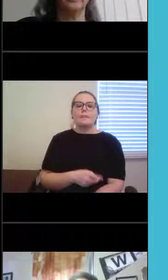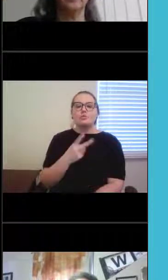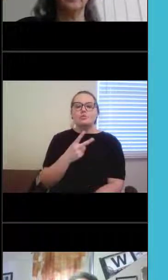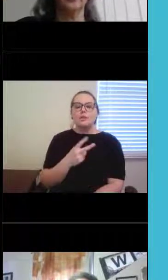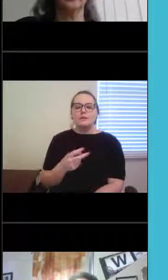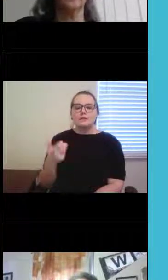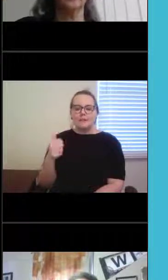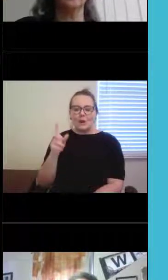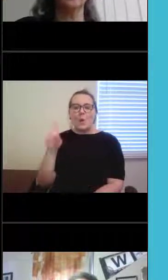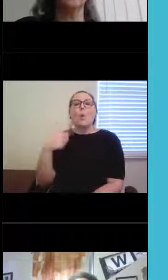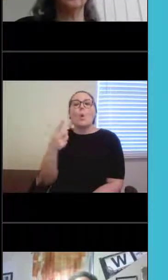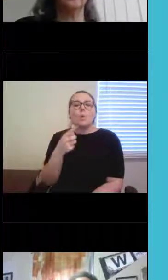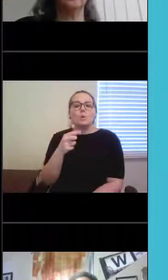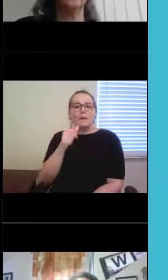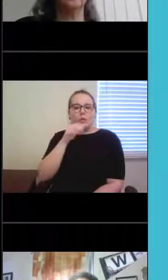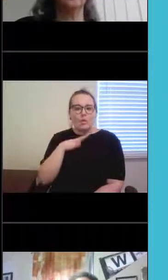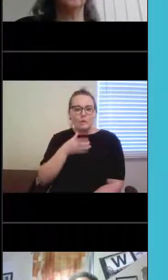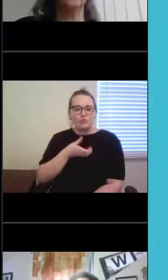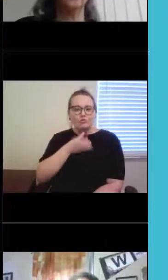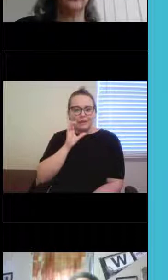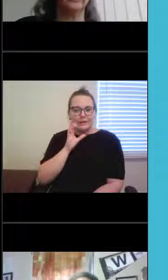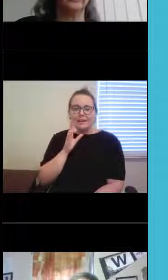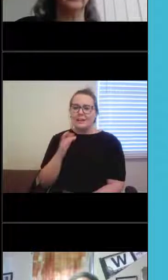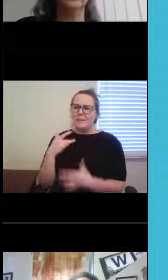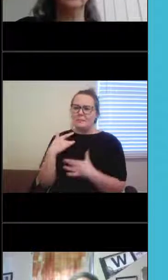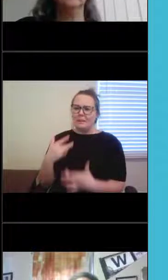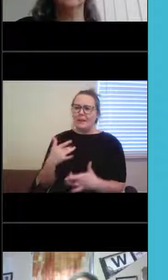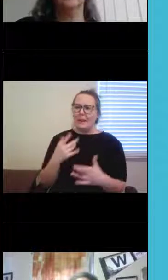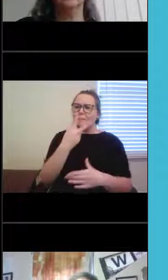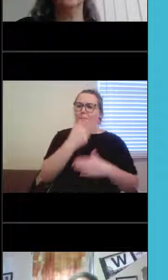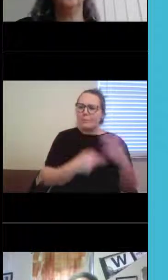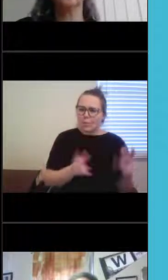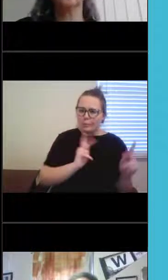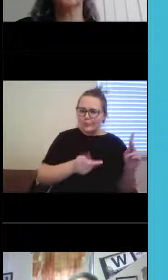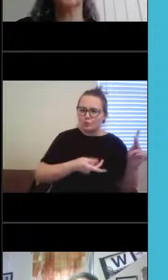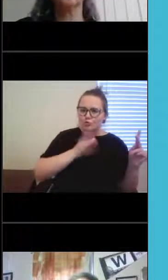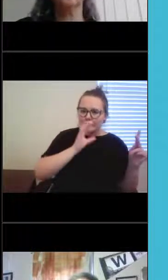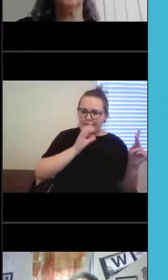been drinking. This is pretty typical. Usually either both people are drinking,